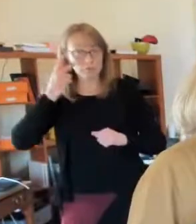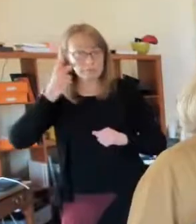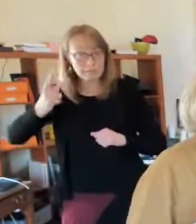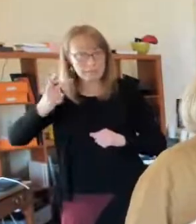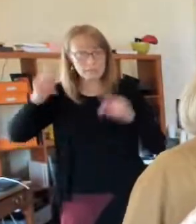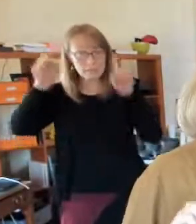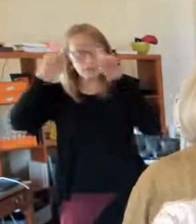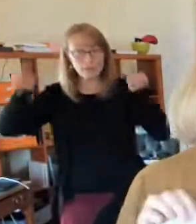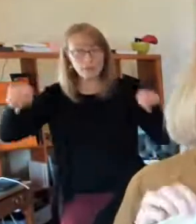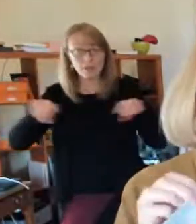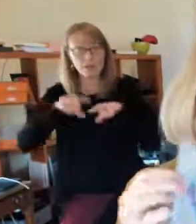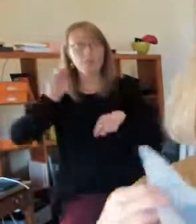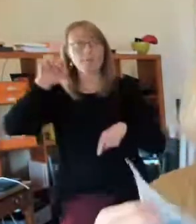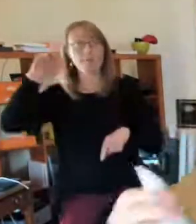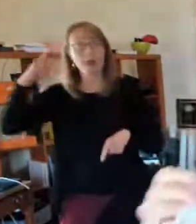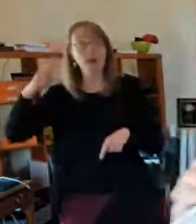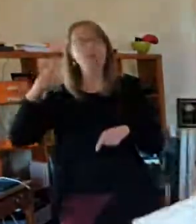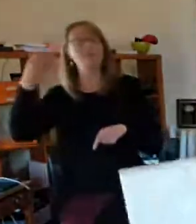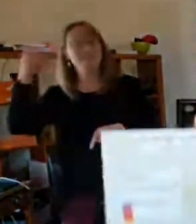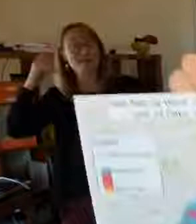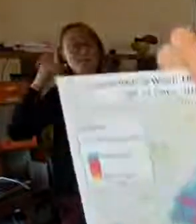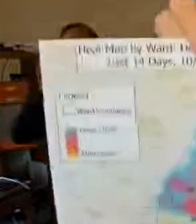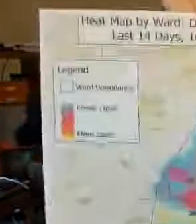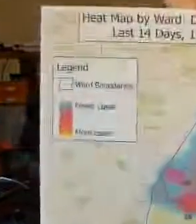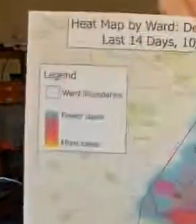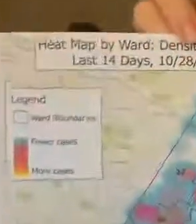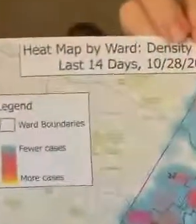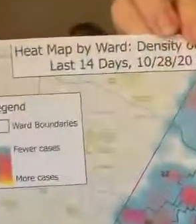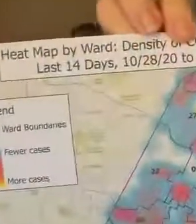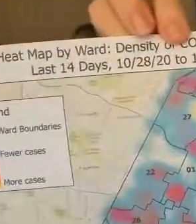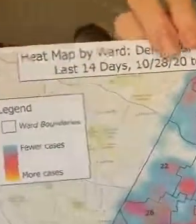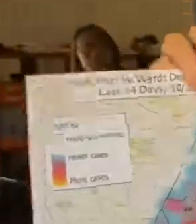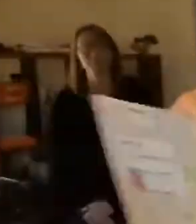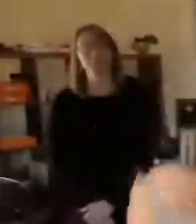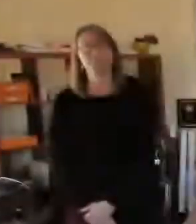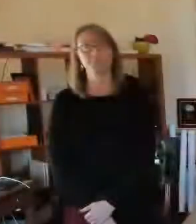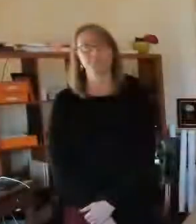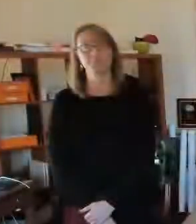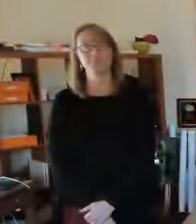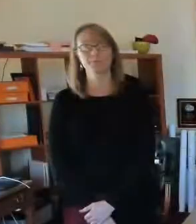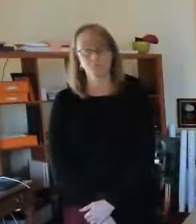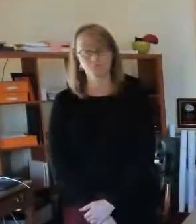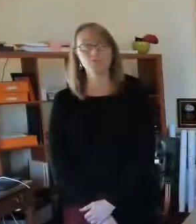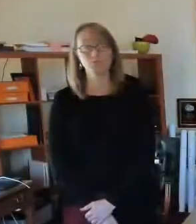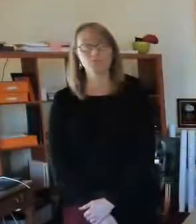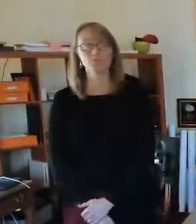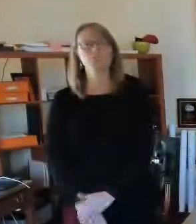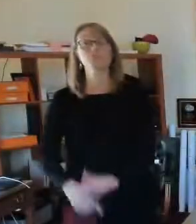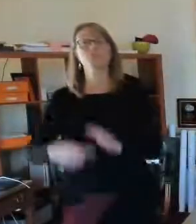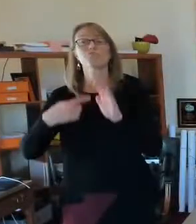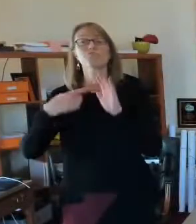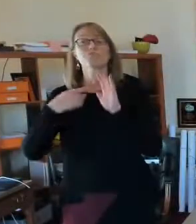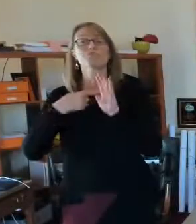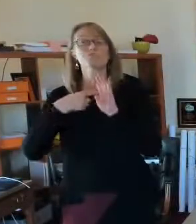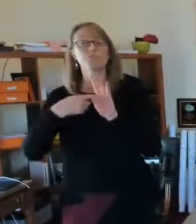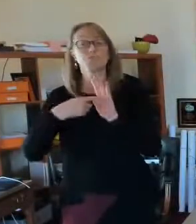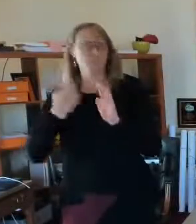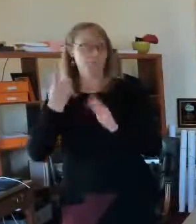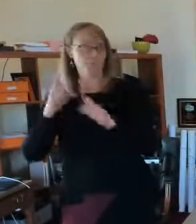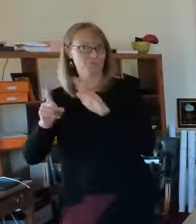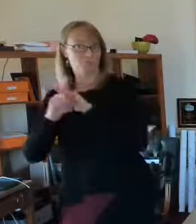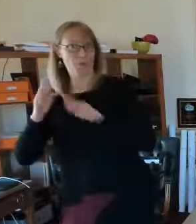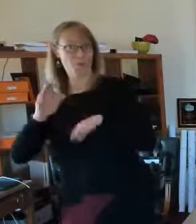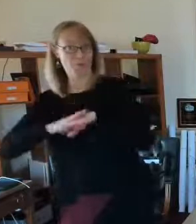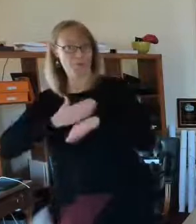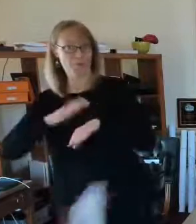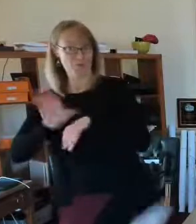There's nothing. Okay, that video. All right, sorry about that. Something popped up on my screen, but the yellow is the highest number of